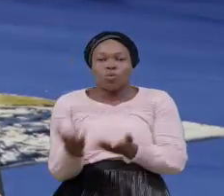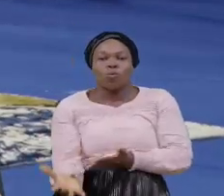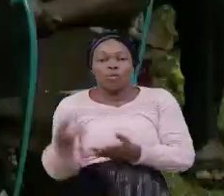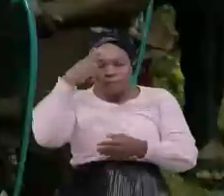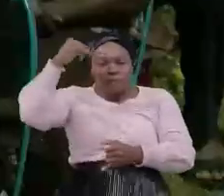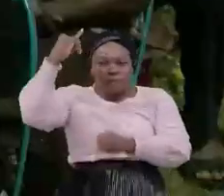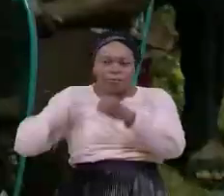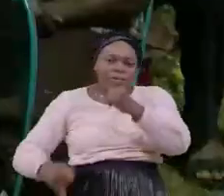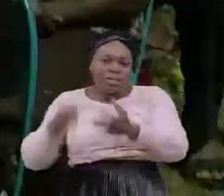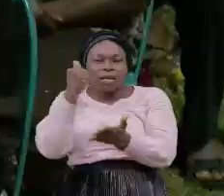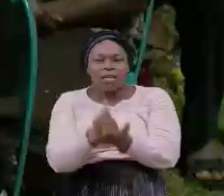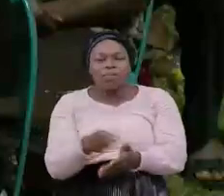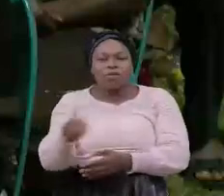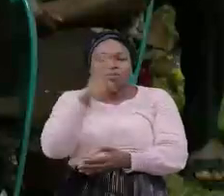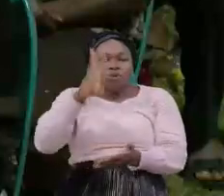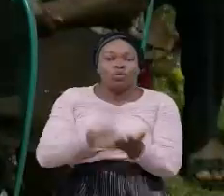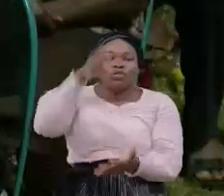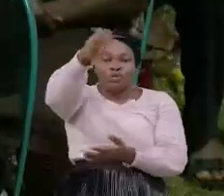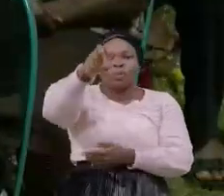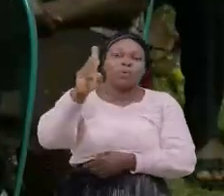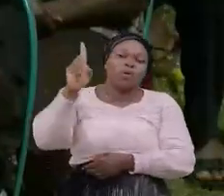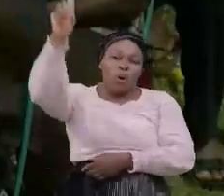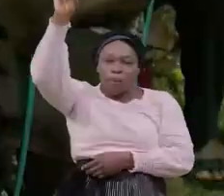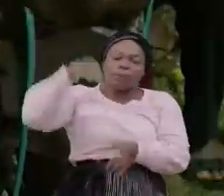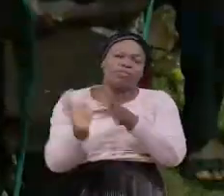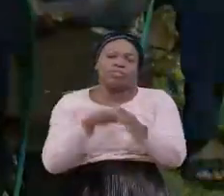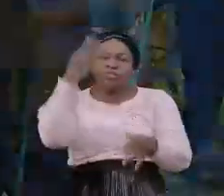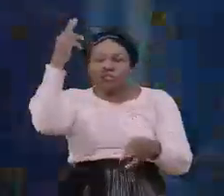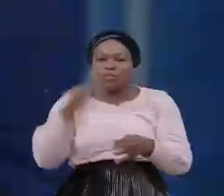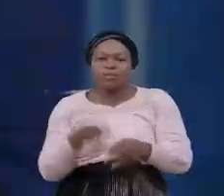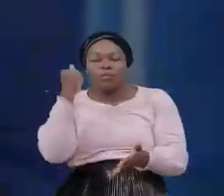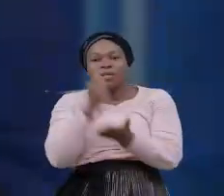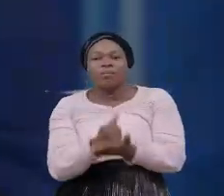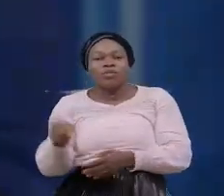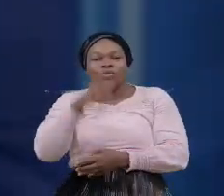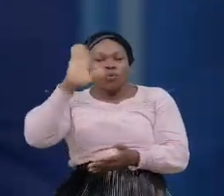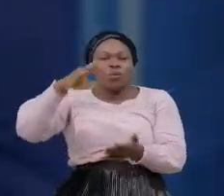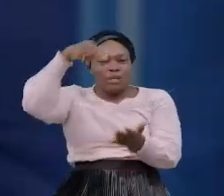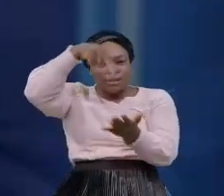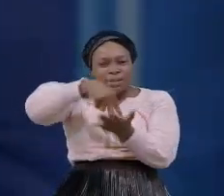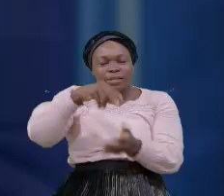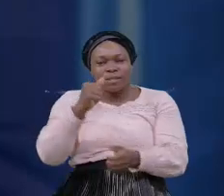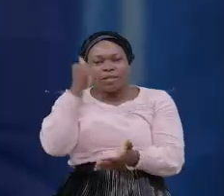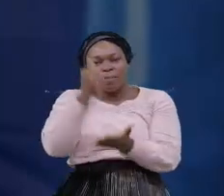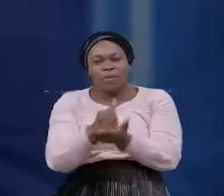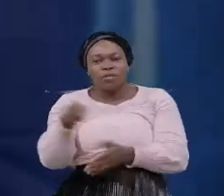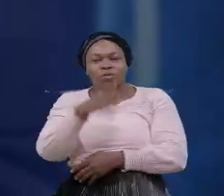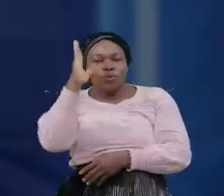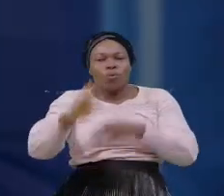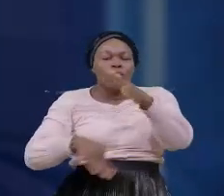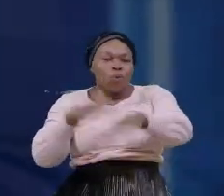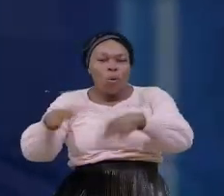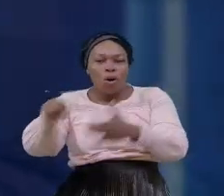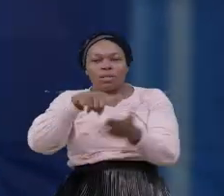up. Amen. You will stand. Amen. You will walk. Tonight,